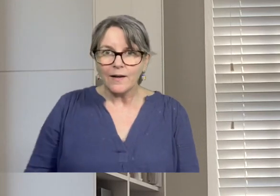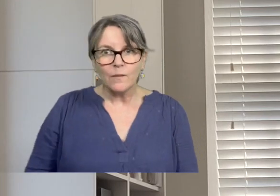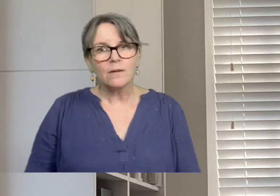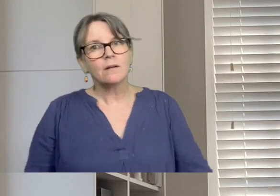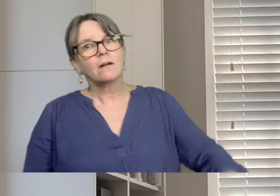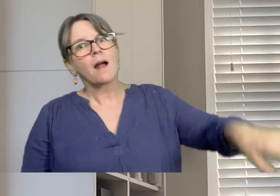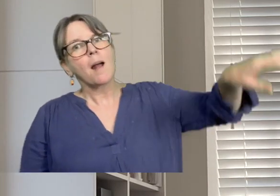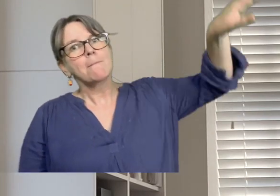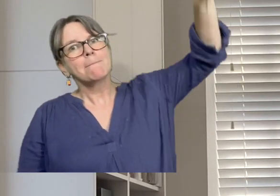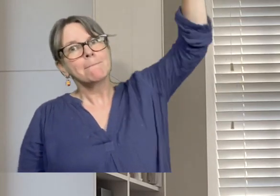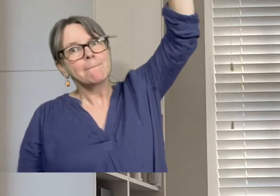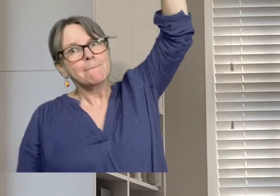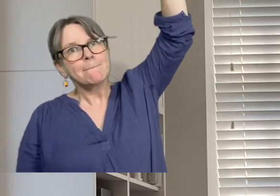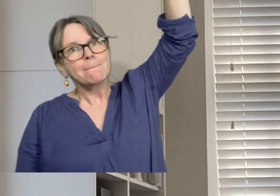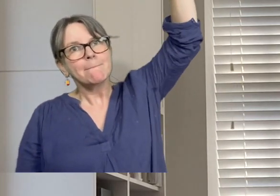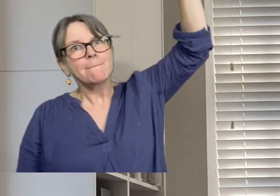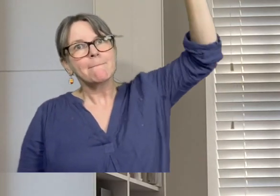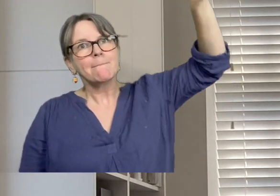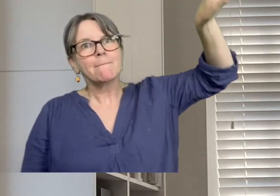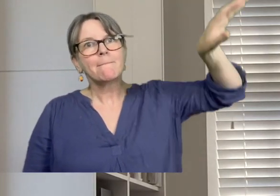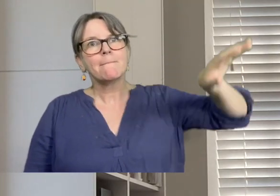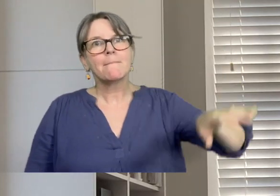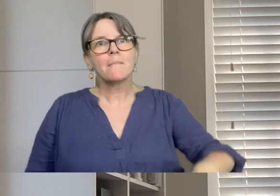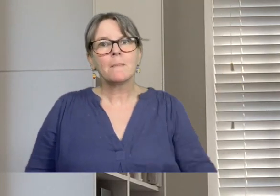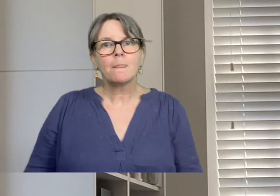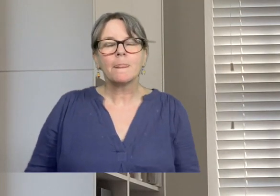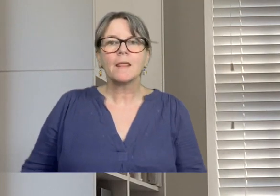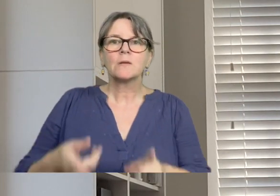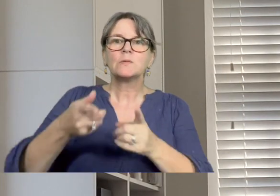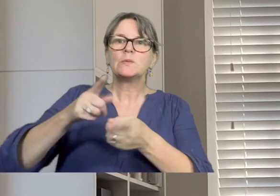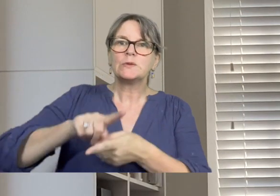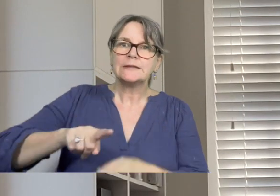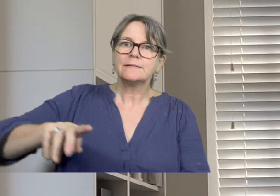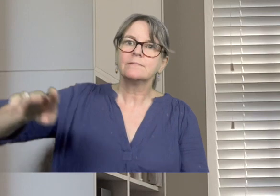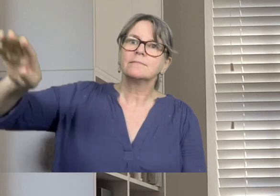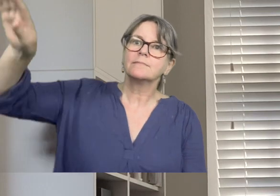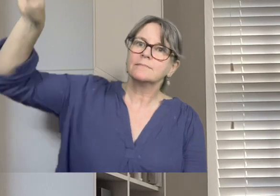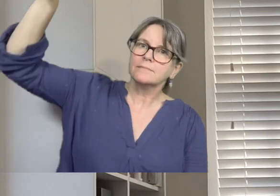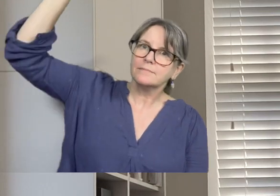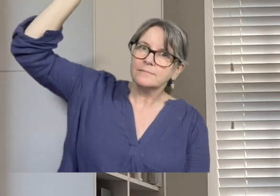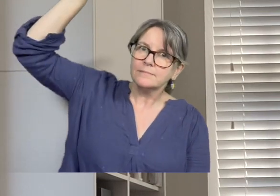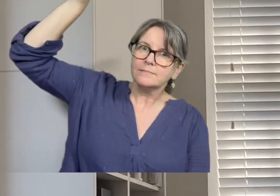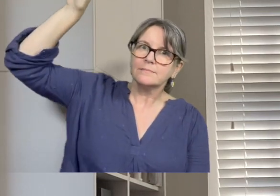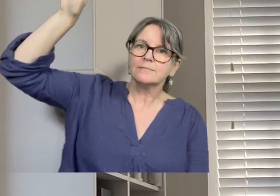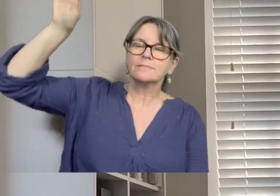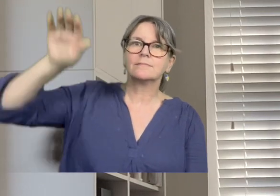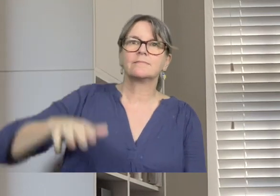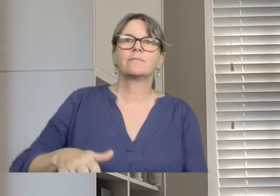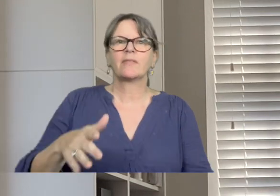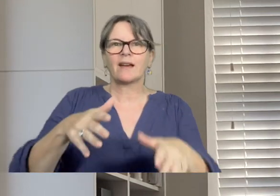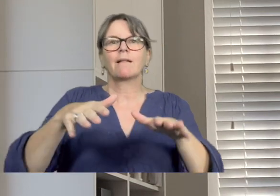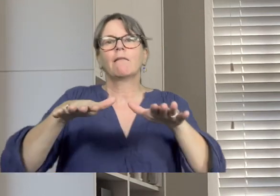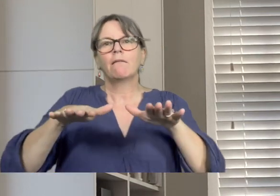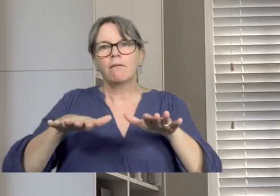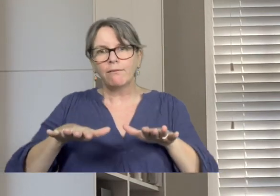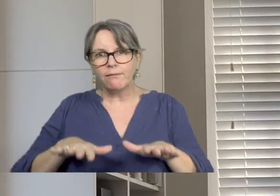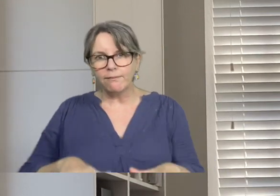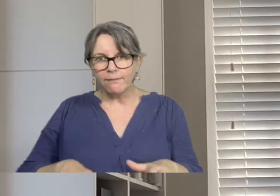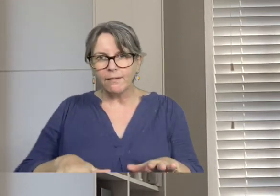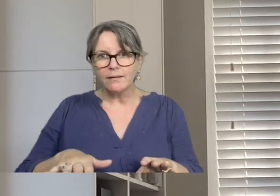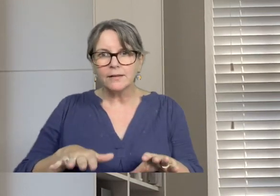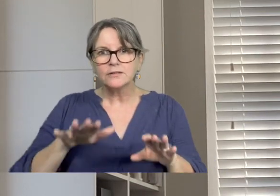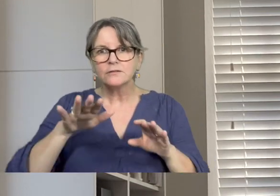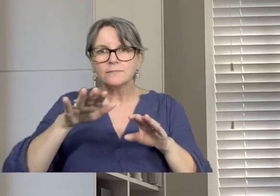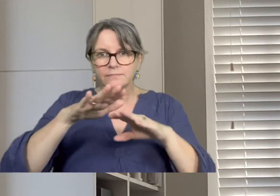in, and up. If you want to go again, you're welcome. Knees are coming down. We're coming to child pose this